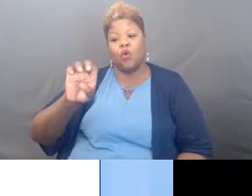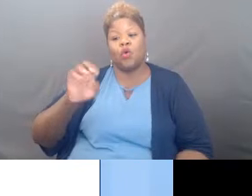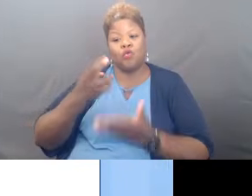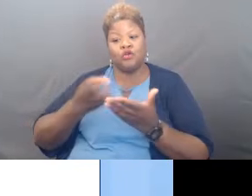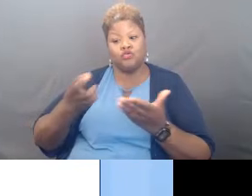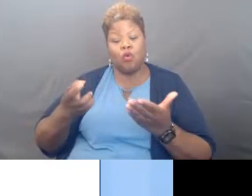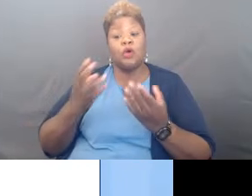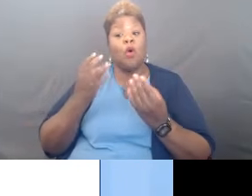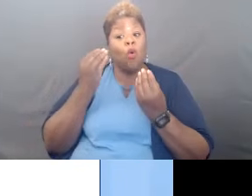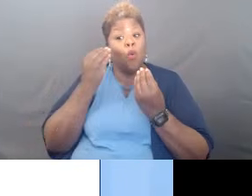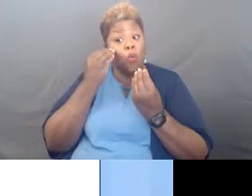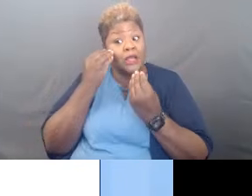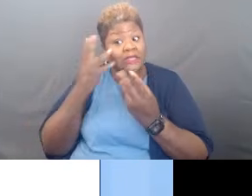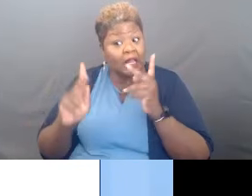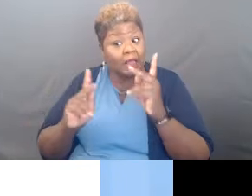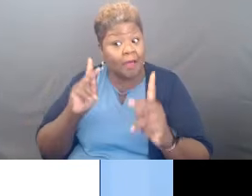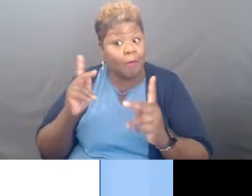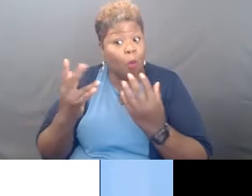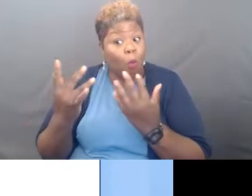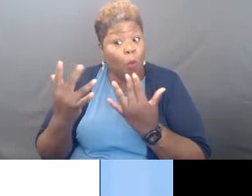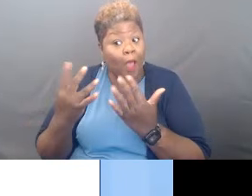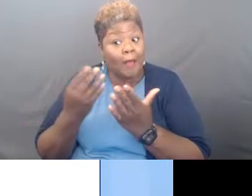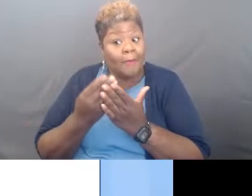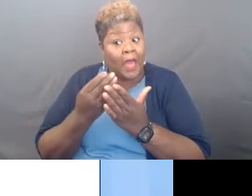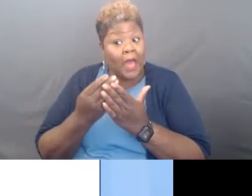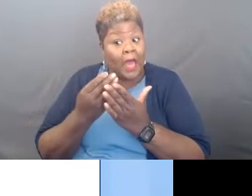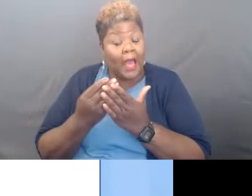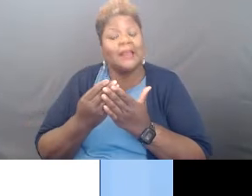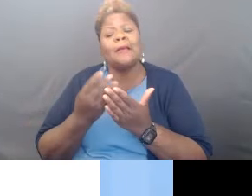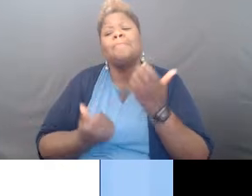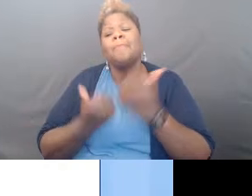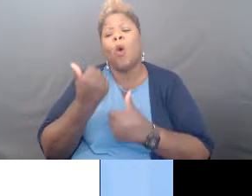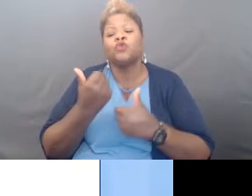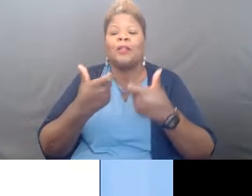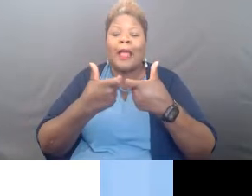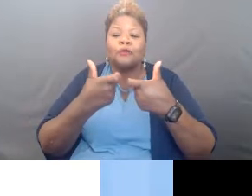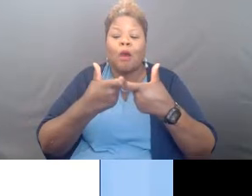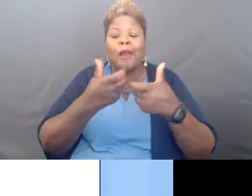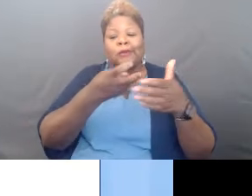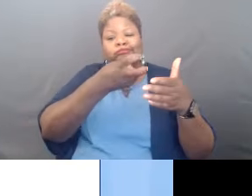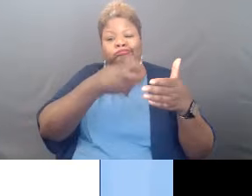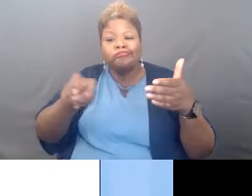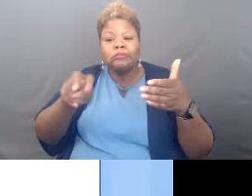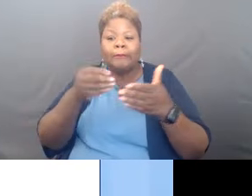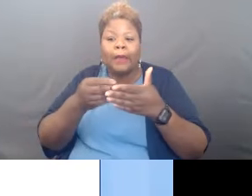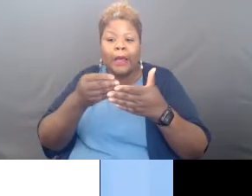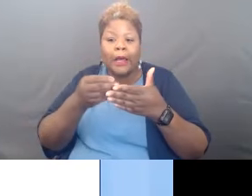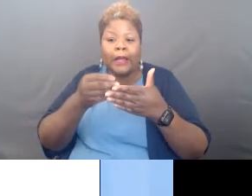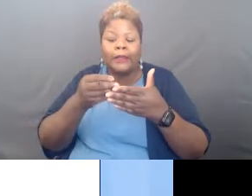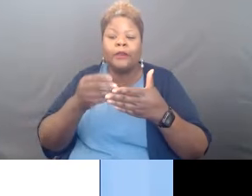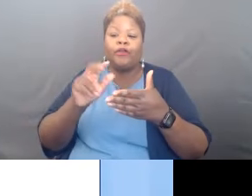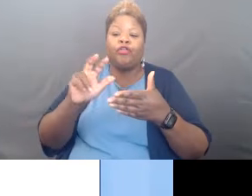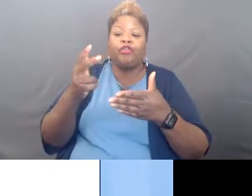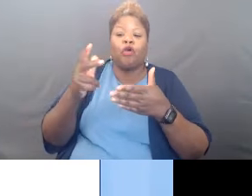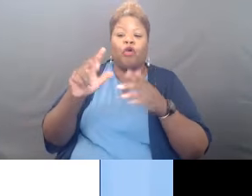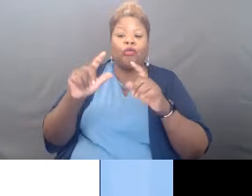we tell people to do, don't withdraw the money. Most people do electronic transfer. You can have a third party check,